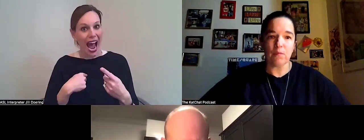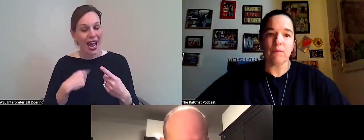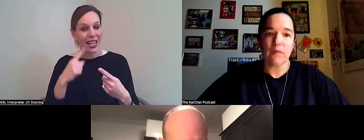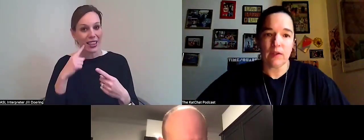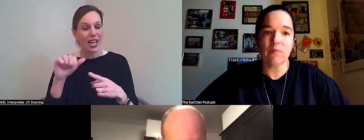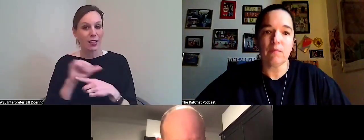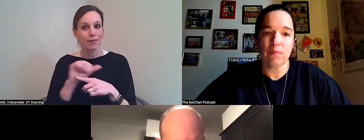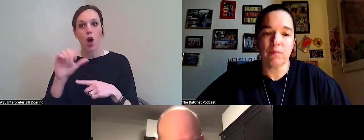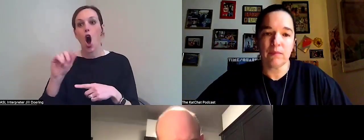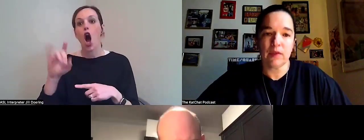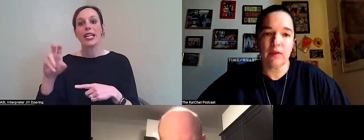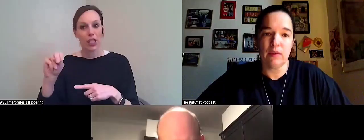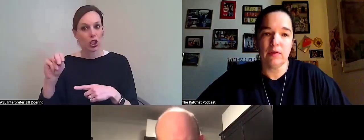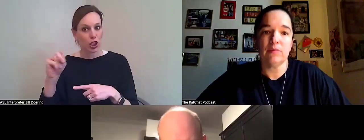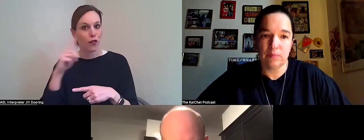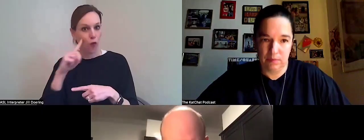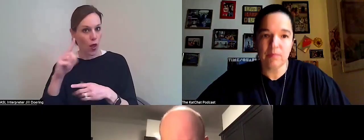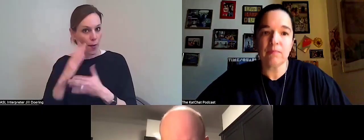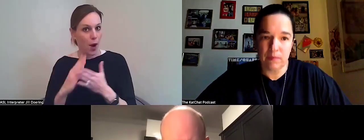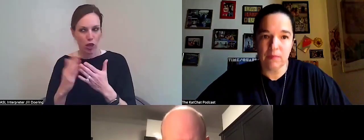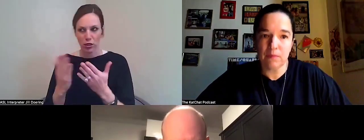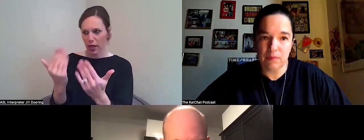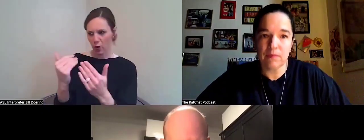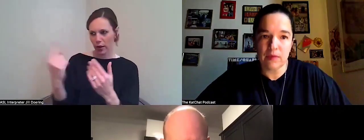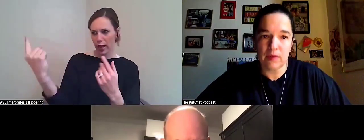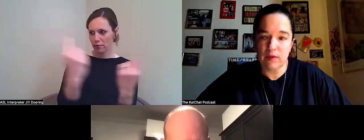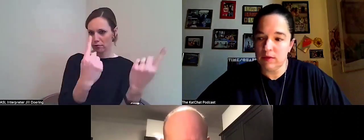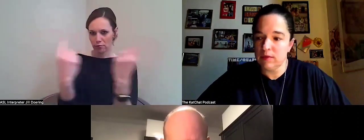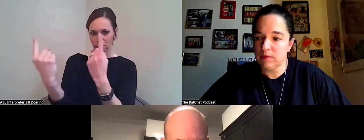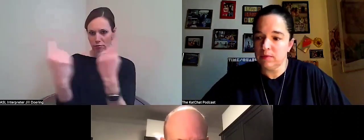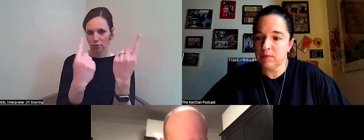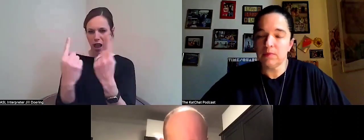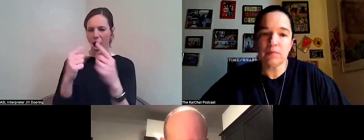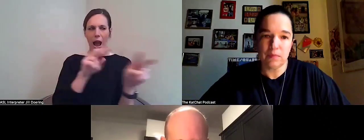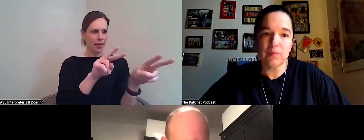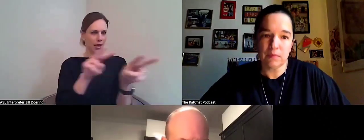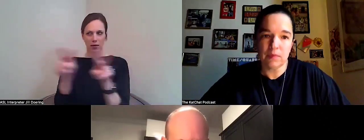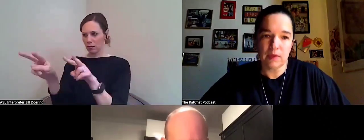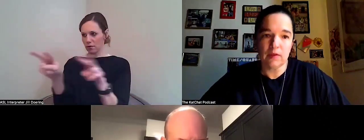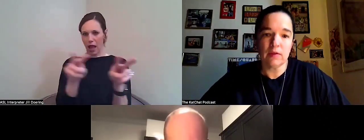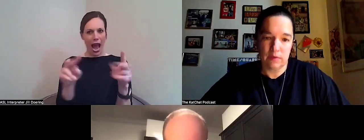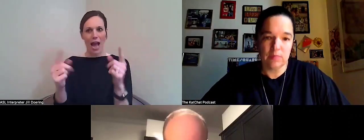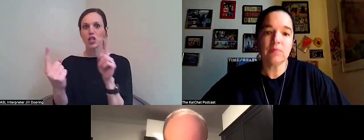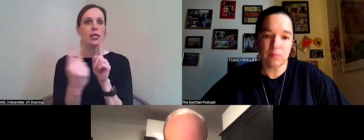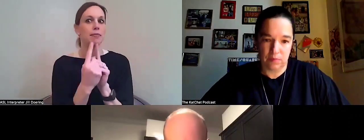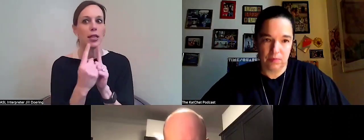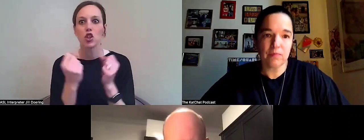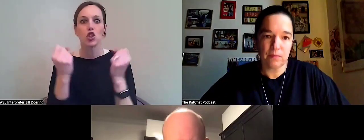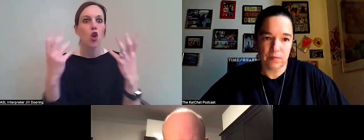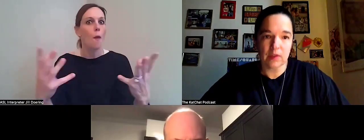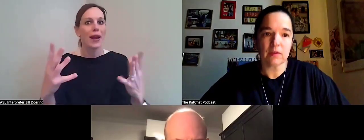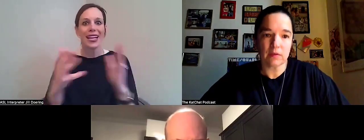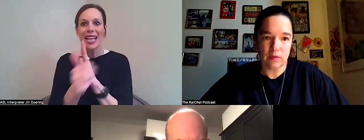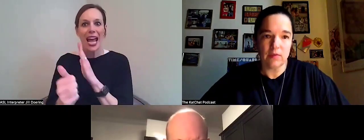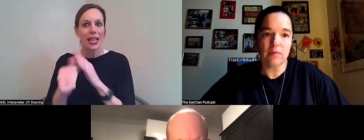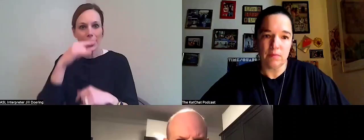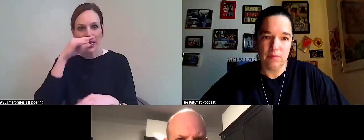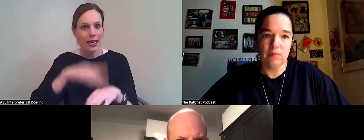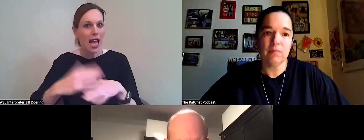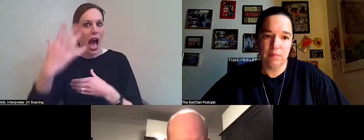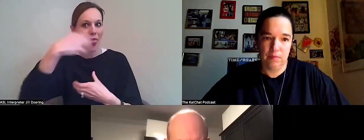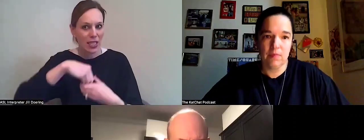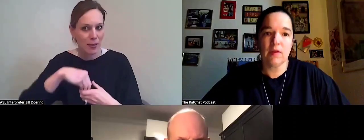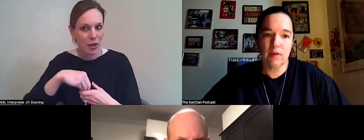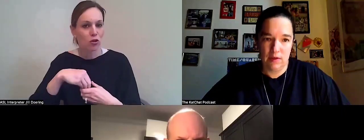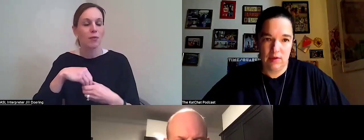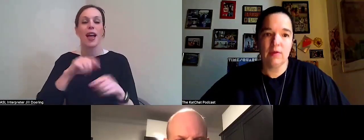opportunity to meet so many incredible, talented kids on the spectrum, and they all have like a rule